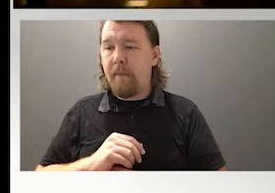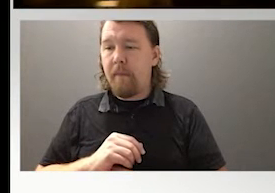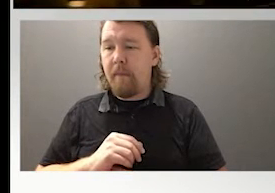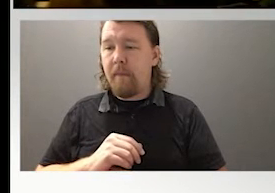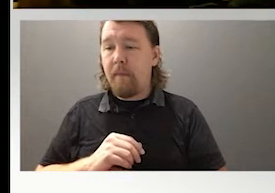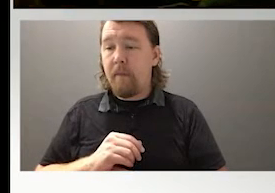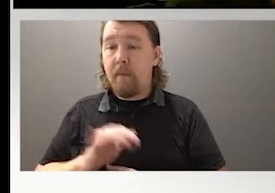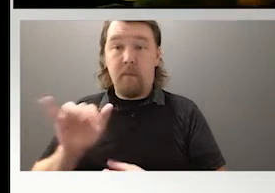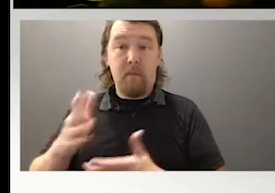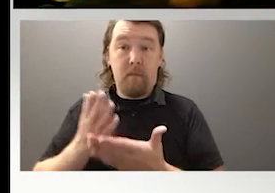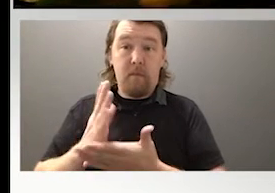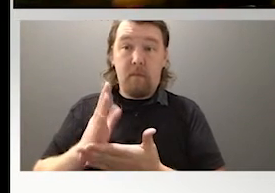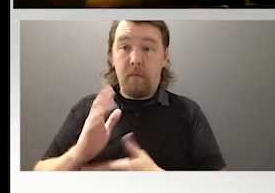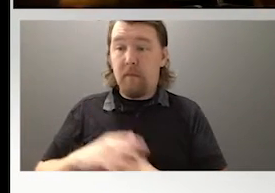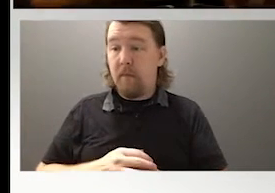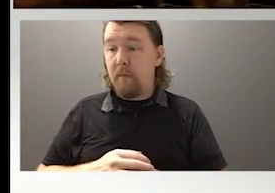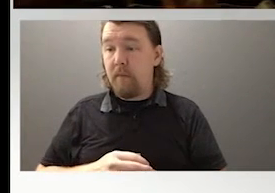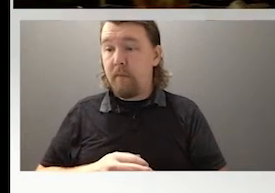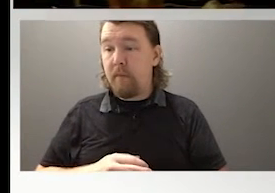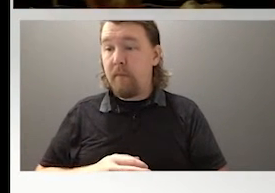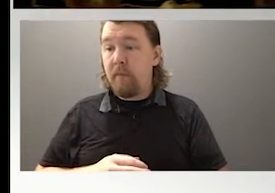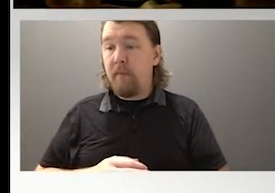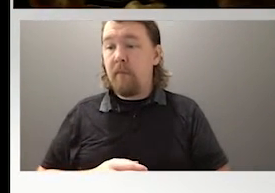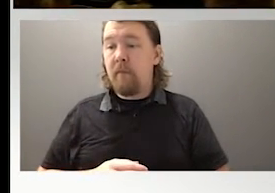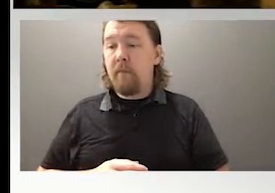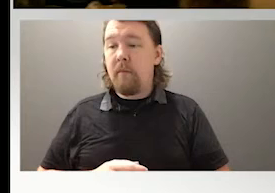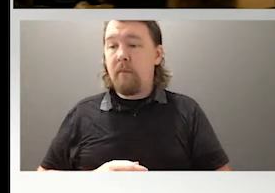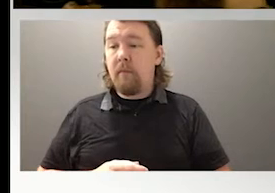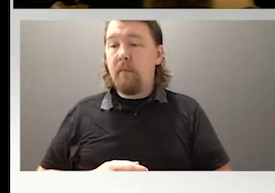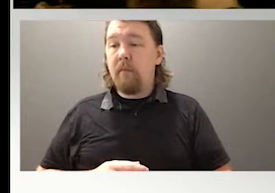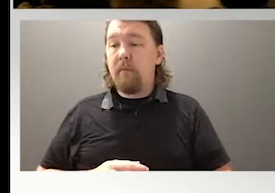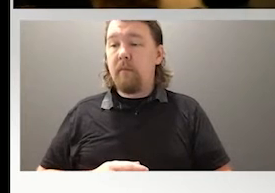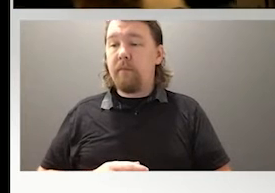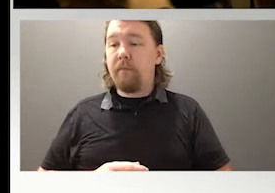here, if it's okay with you.